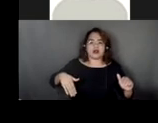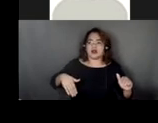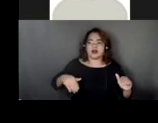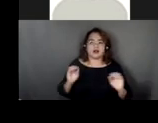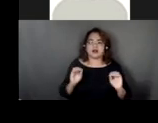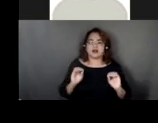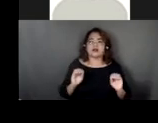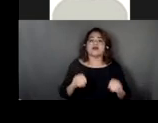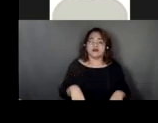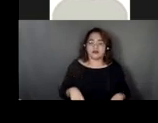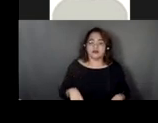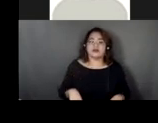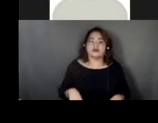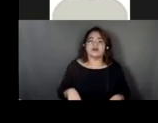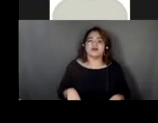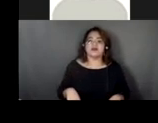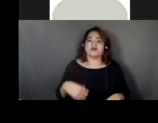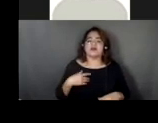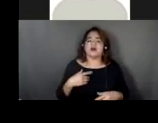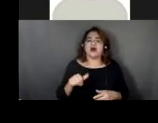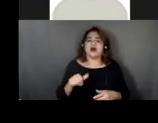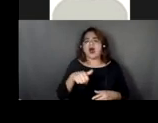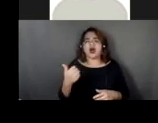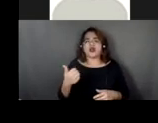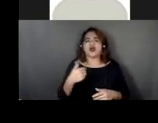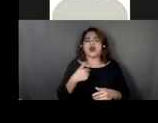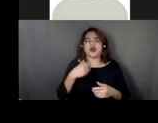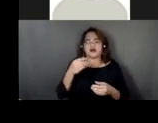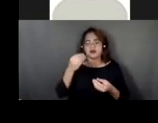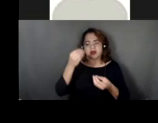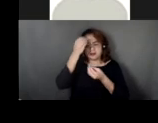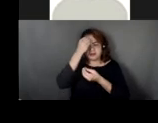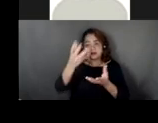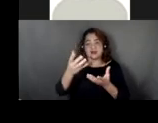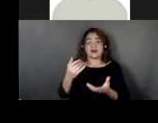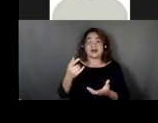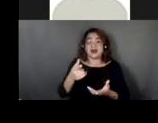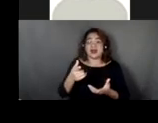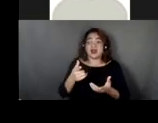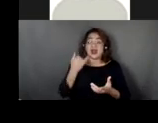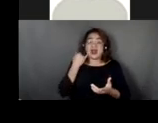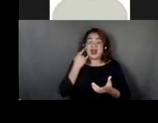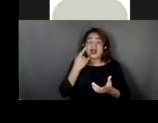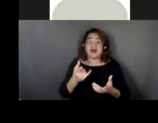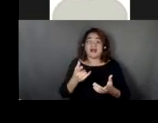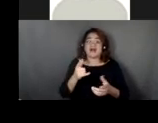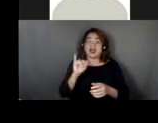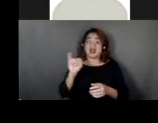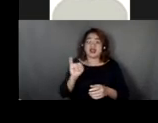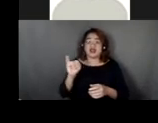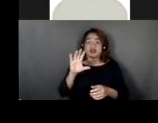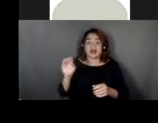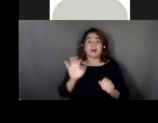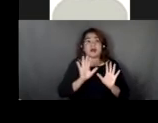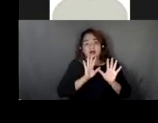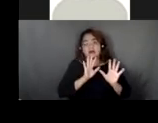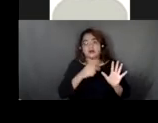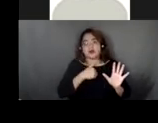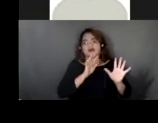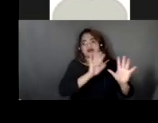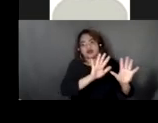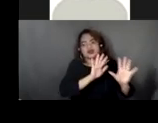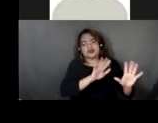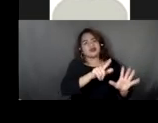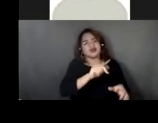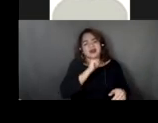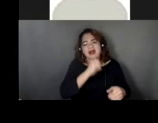And the other thing I'm just going to cast out is the more pressure these insurance companies get and the more times they hear that they're not covering something